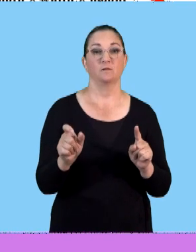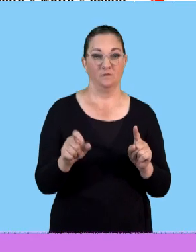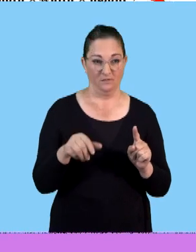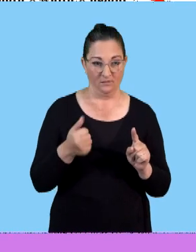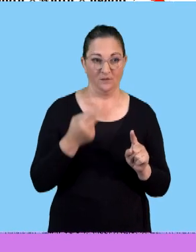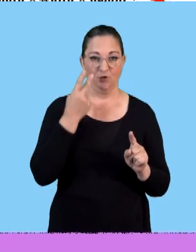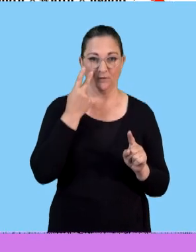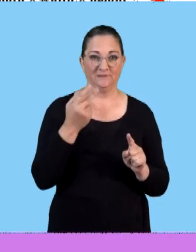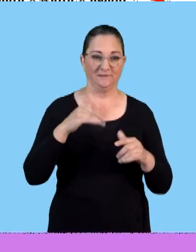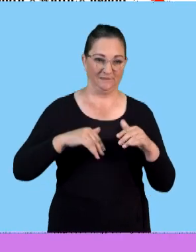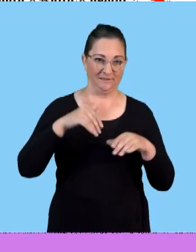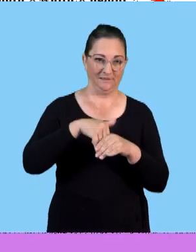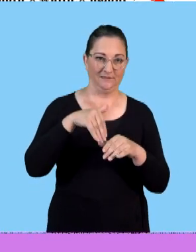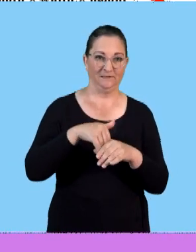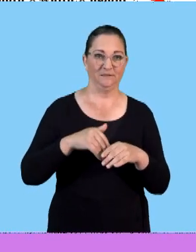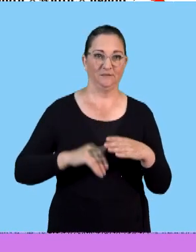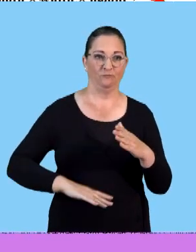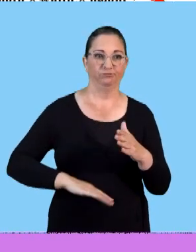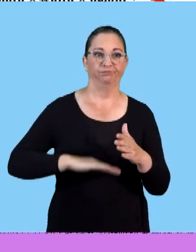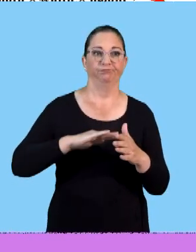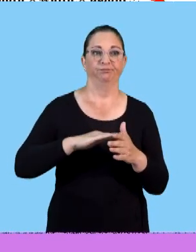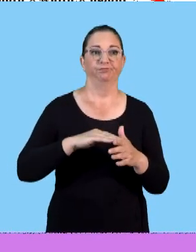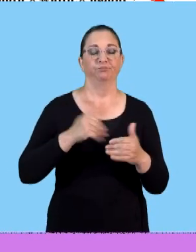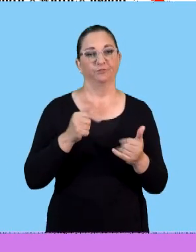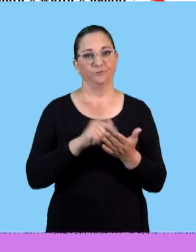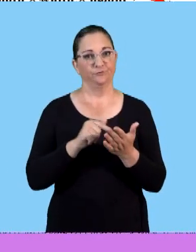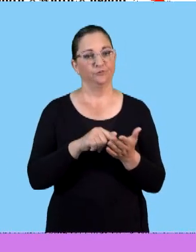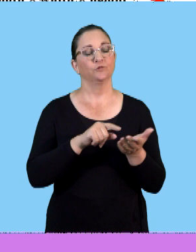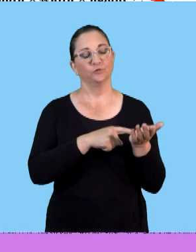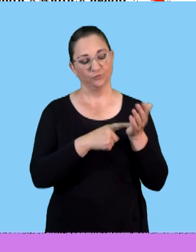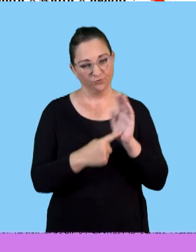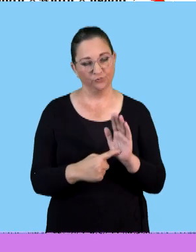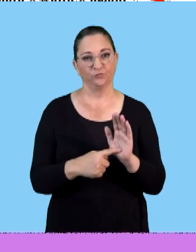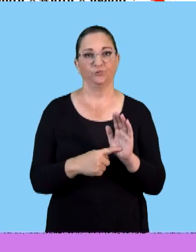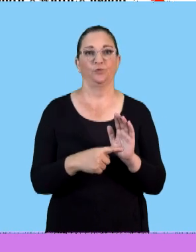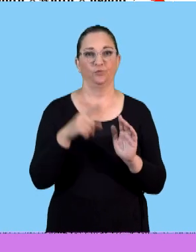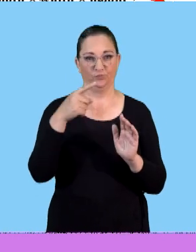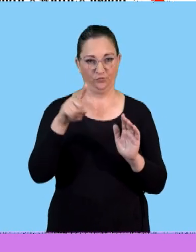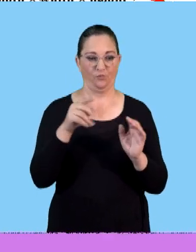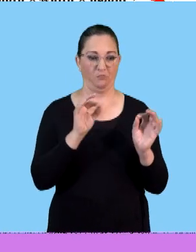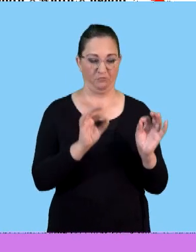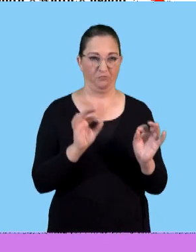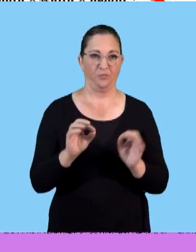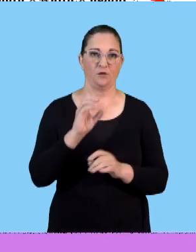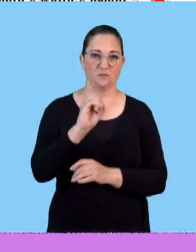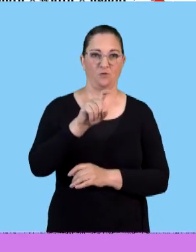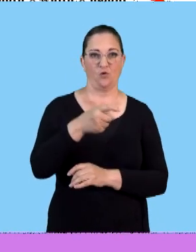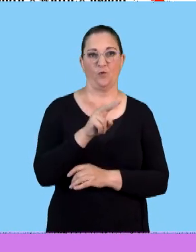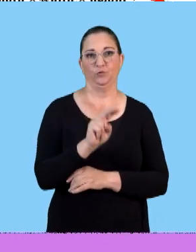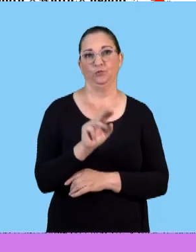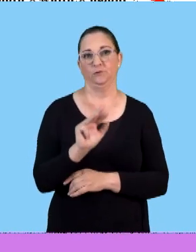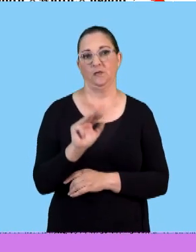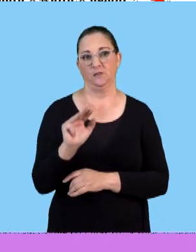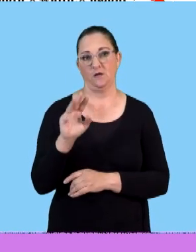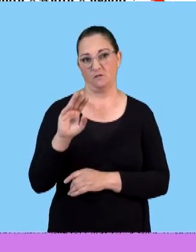decimal places, we will indeed get to the inside volume there, and we just show by means of calculation that it is